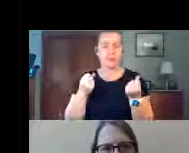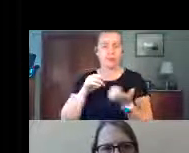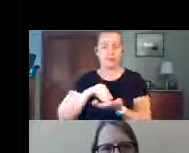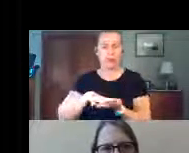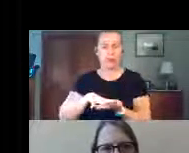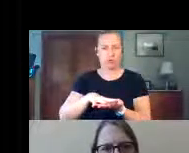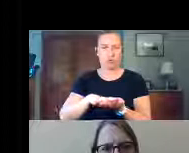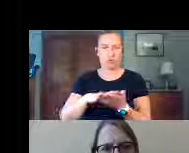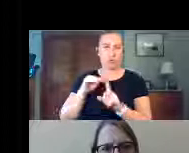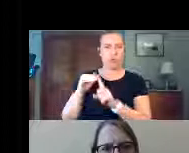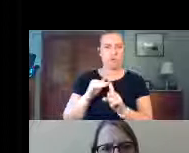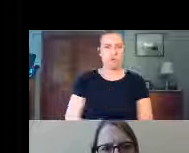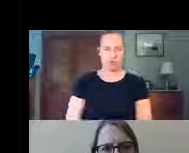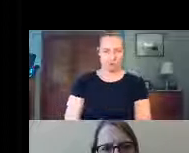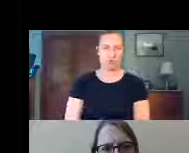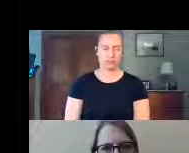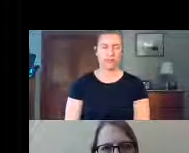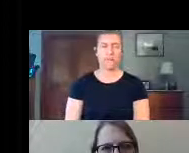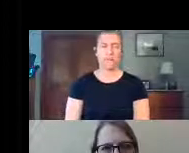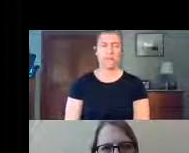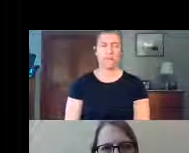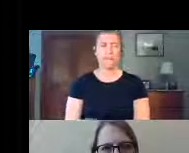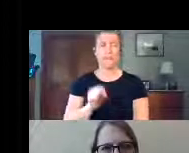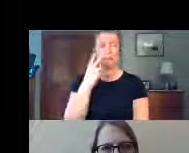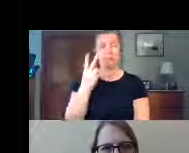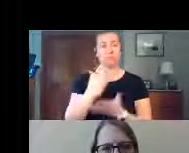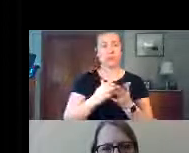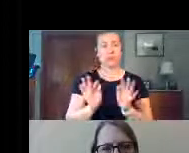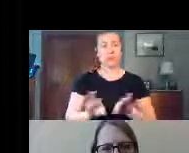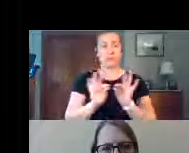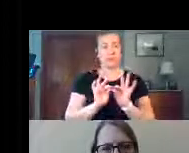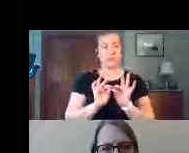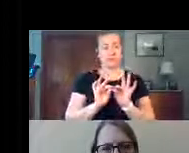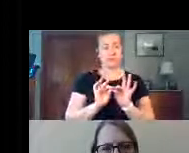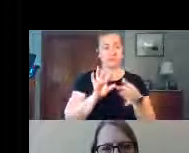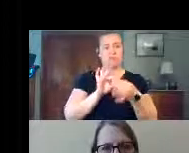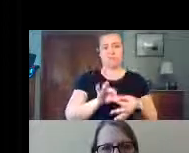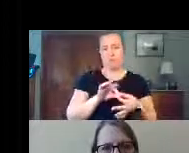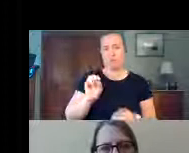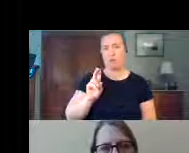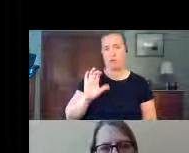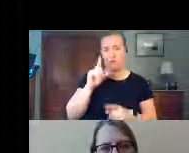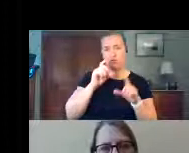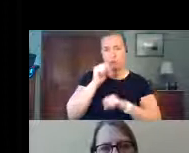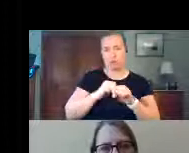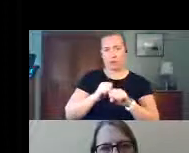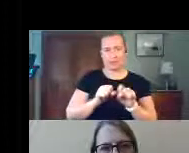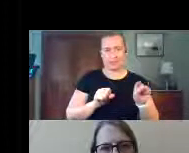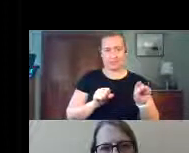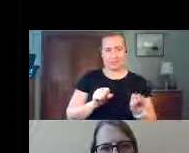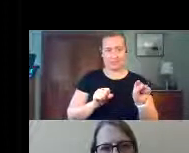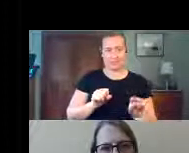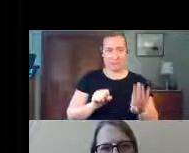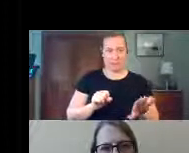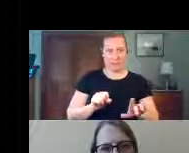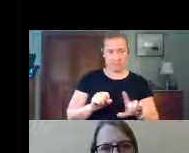there are a number of relevant ERIC strategies that are represented here. In the Waltz category